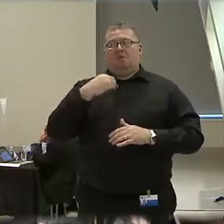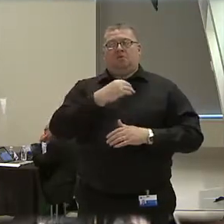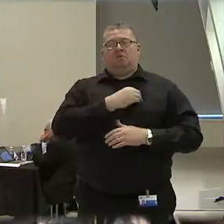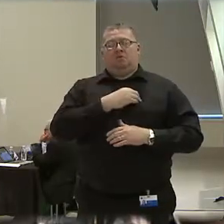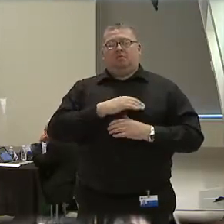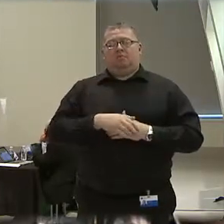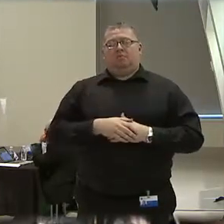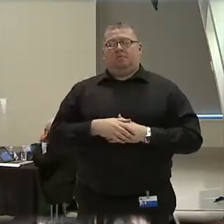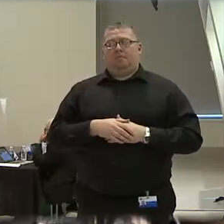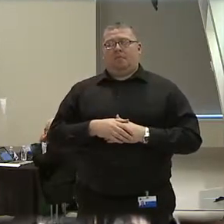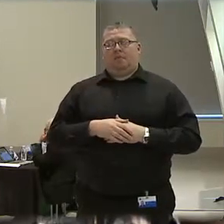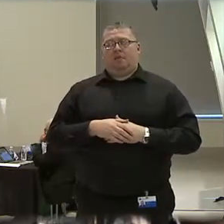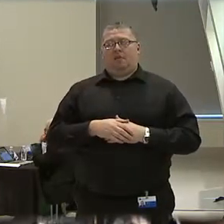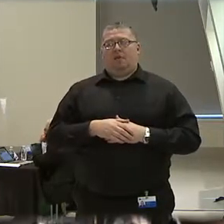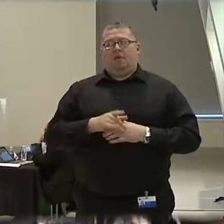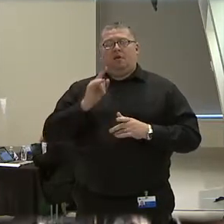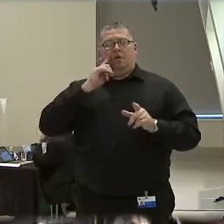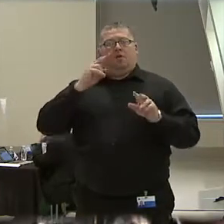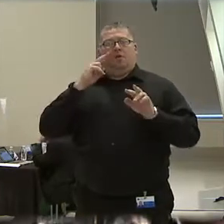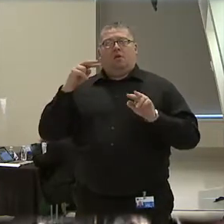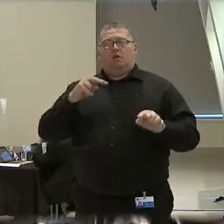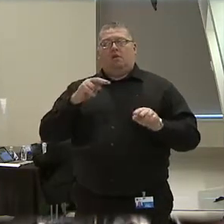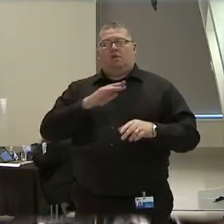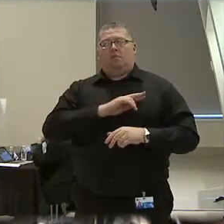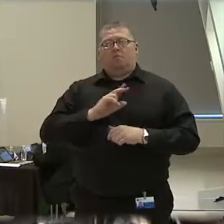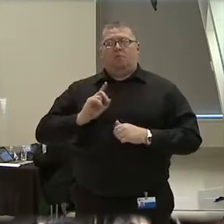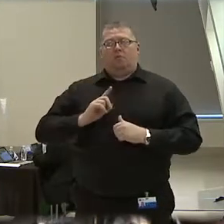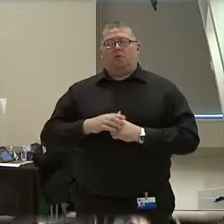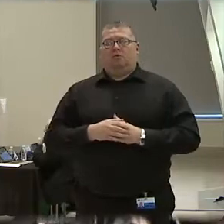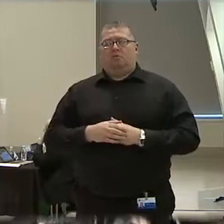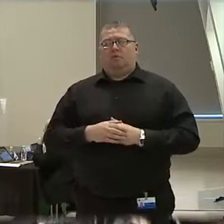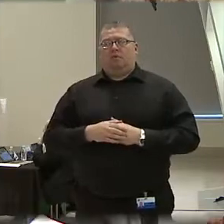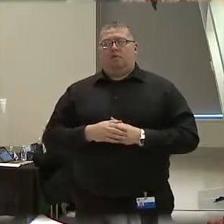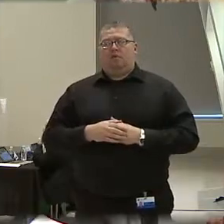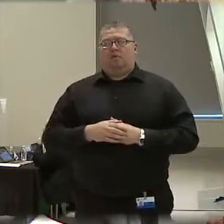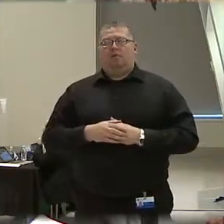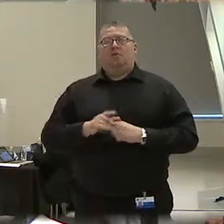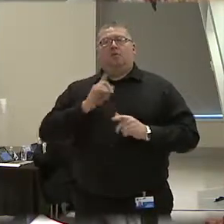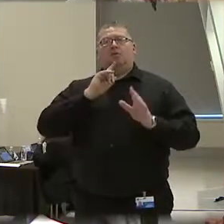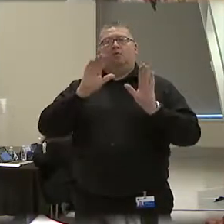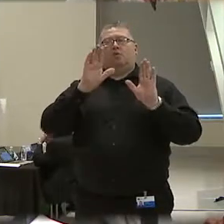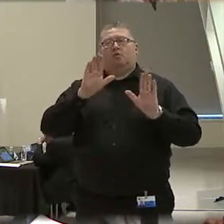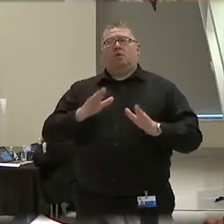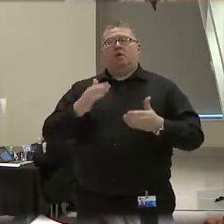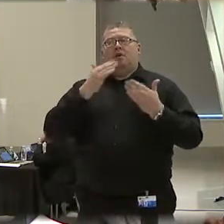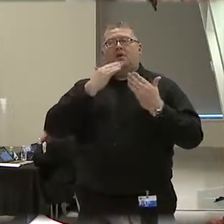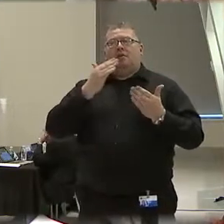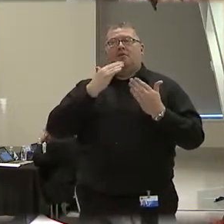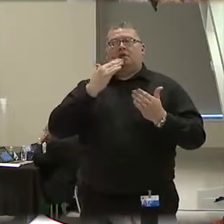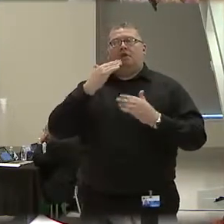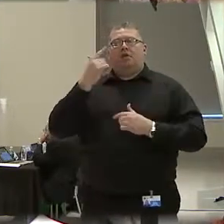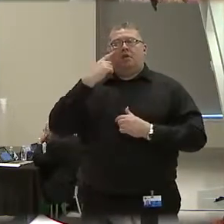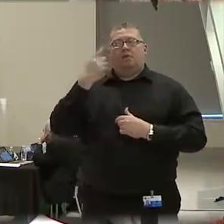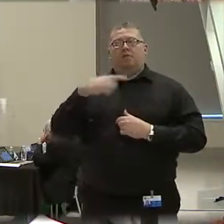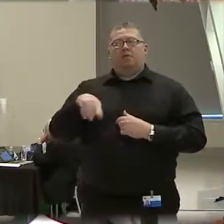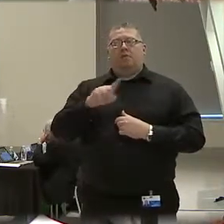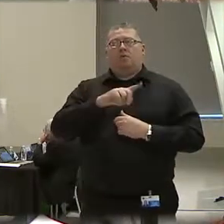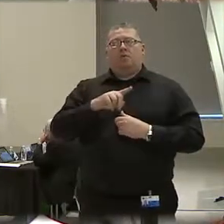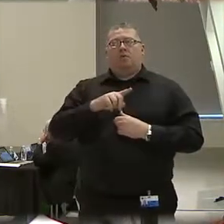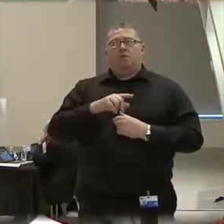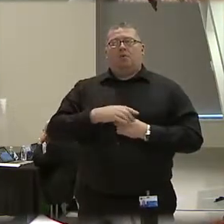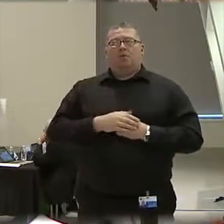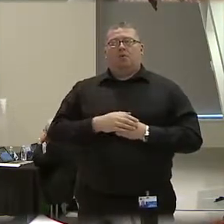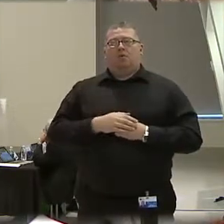these governing boards. Great. Thank you for explaining the council's function, Mr. Beck. That was